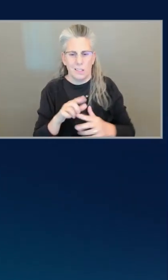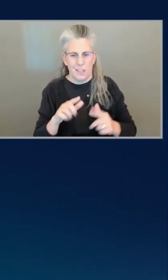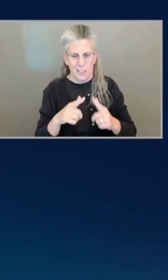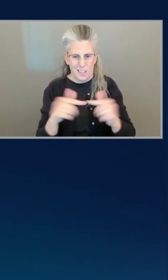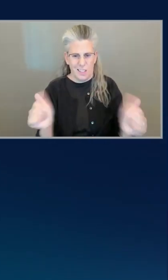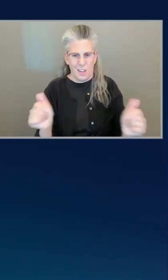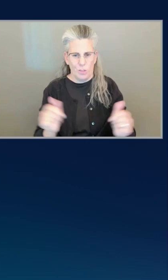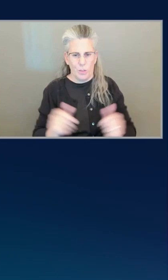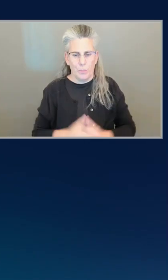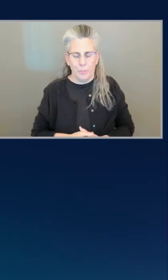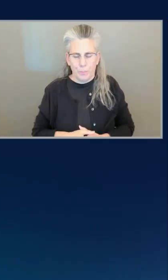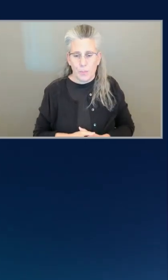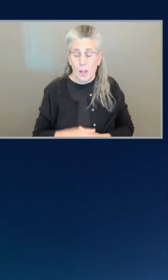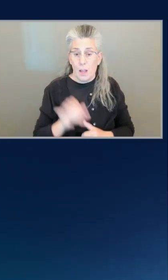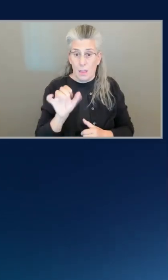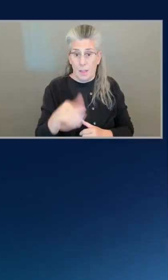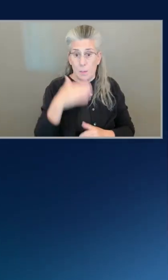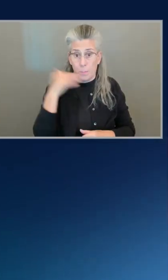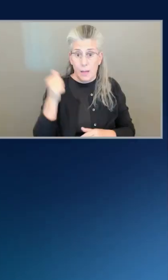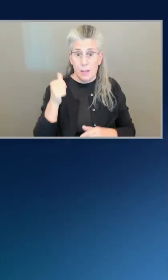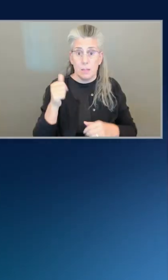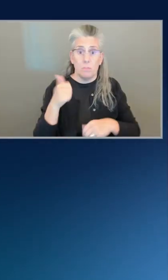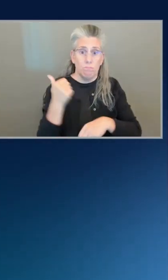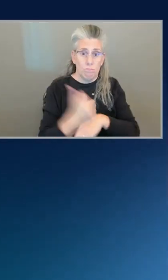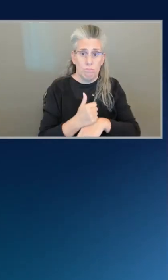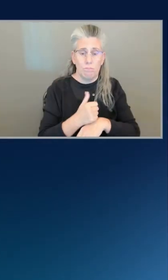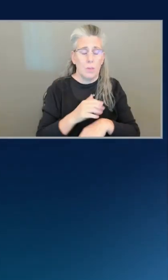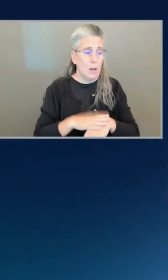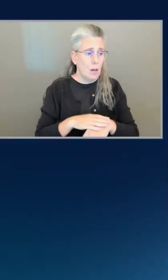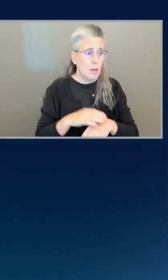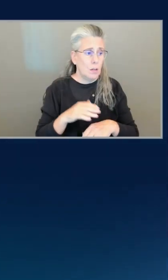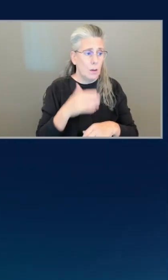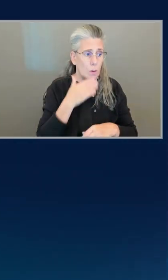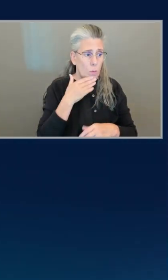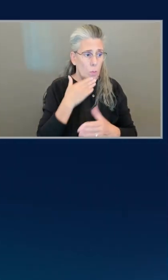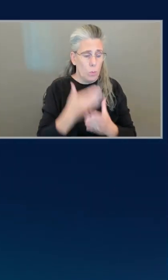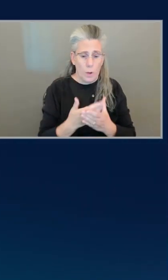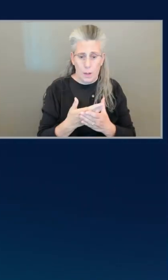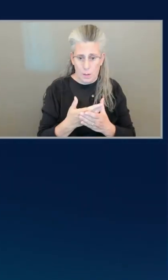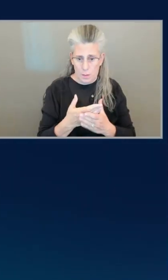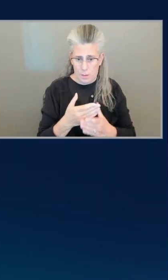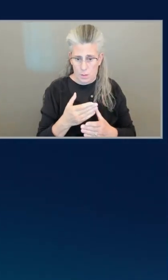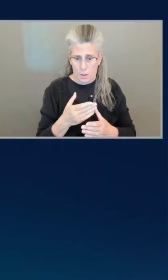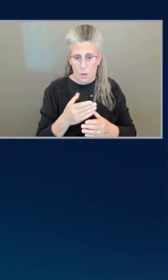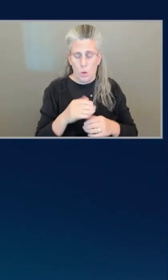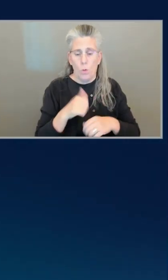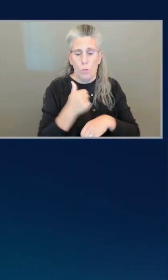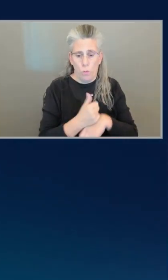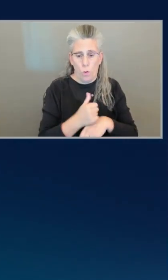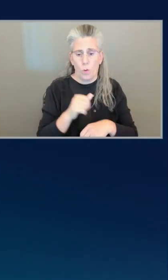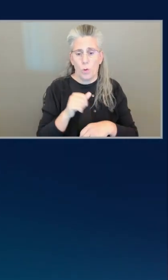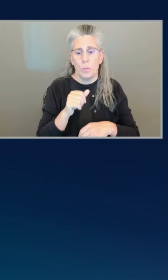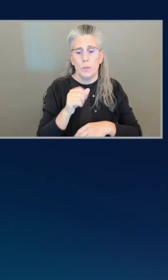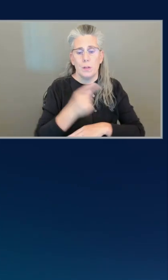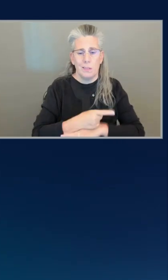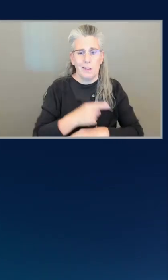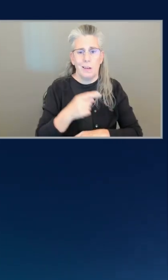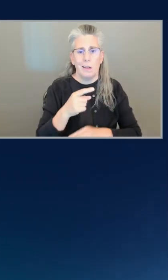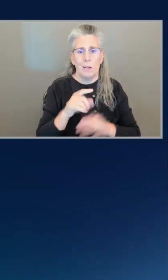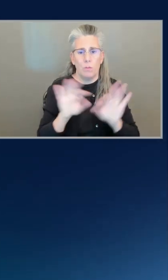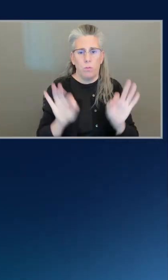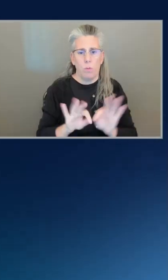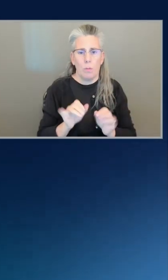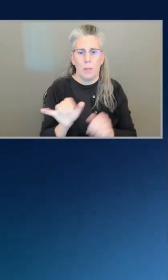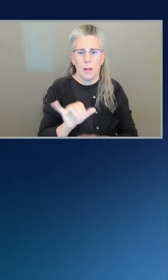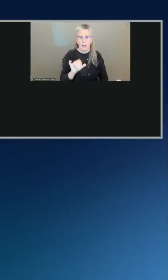going to be best served on a well-formed data lake on S3. Yeah. Laura, you said two. Oh, no, you caught me. Did you get the other one